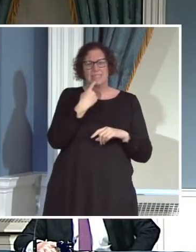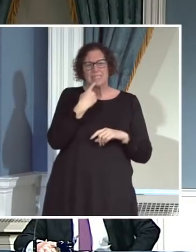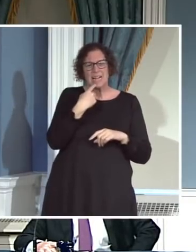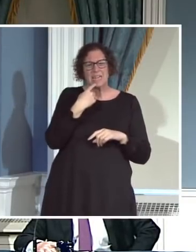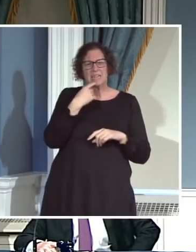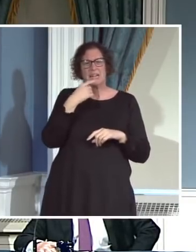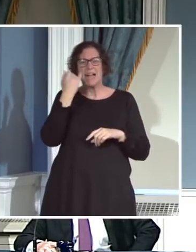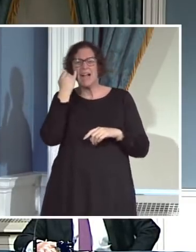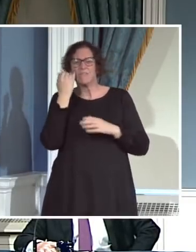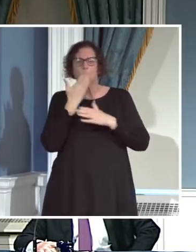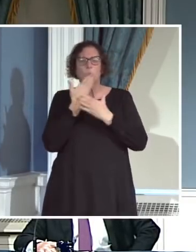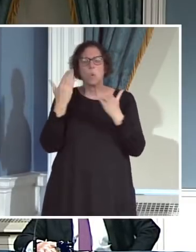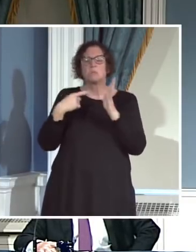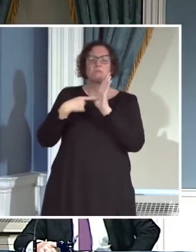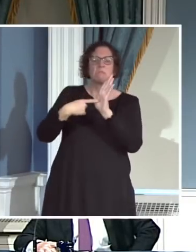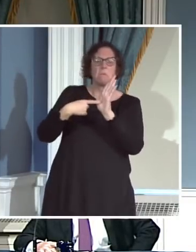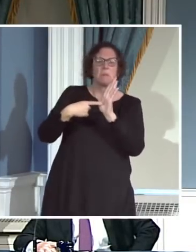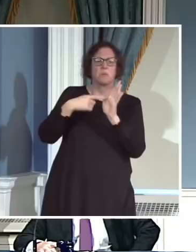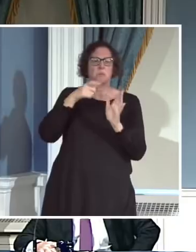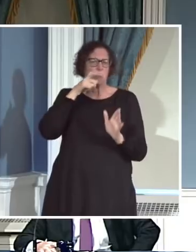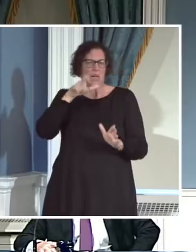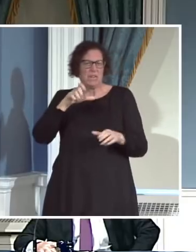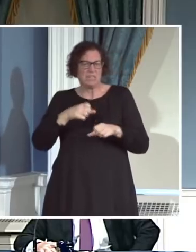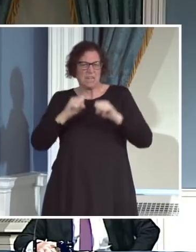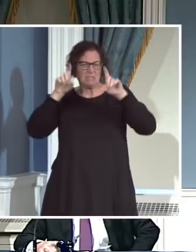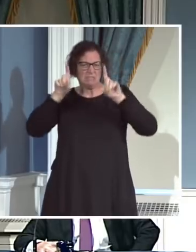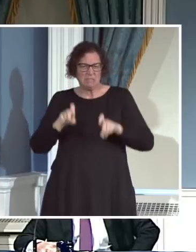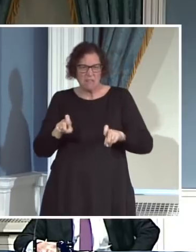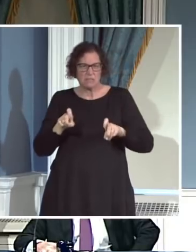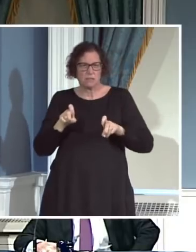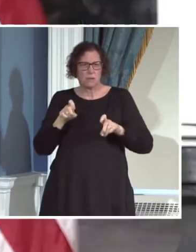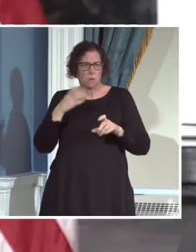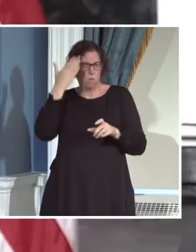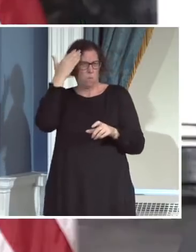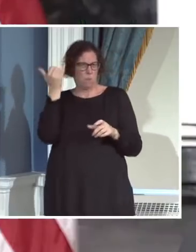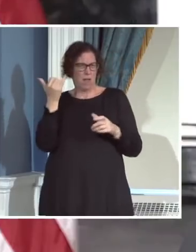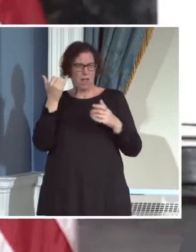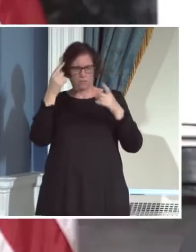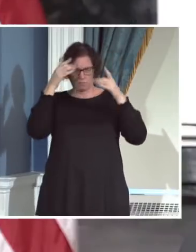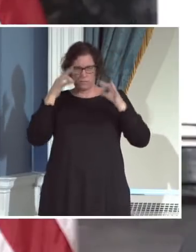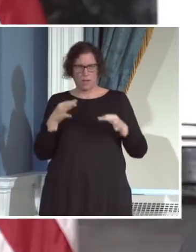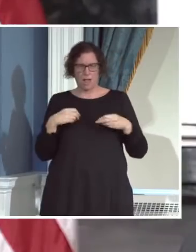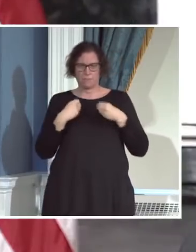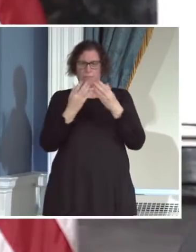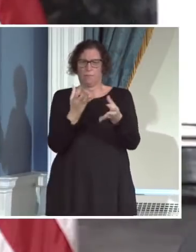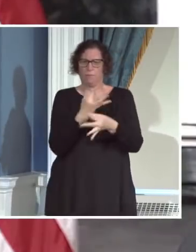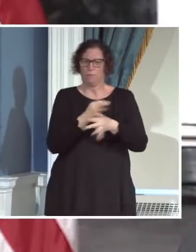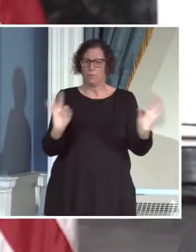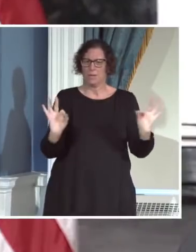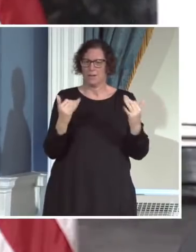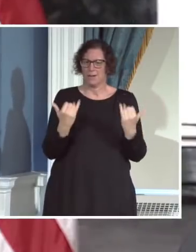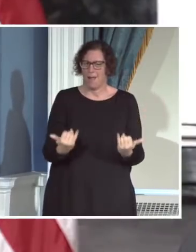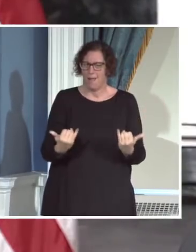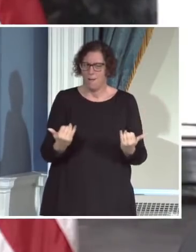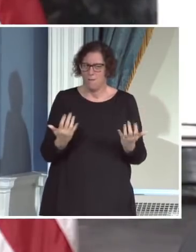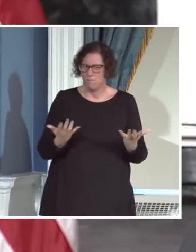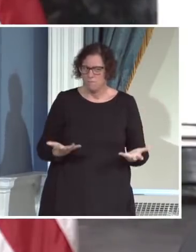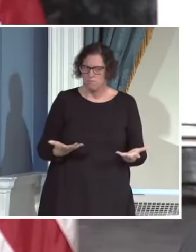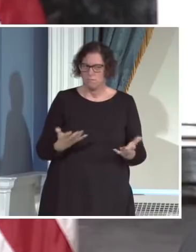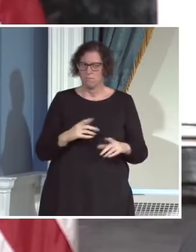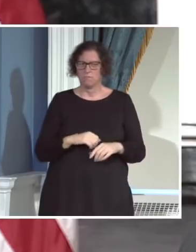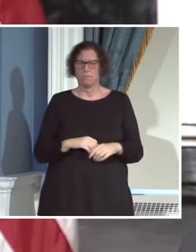why it wasn't done sooner? Yeah, I'll start, and then Dr. Katz will add. One, we're starting to get more